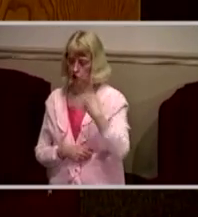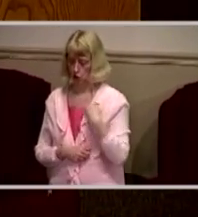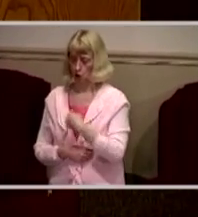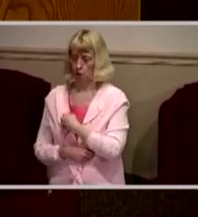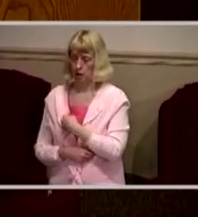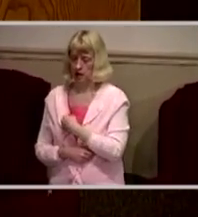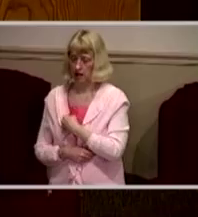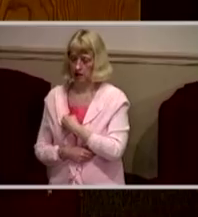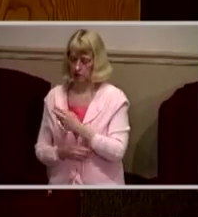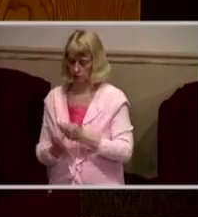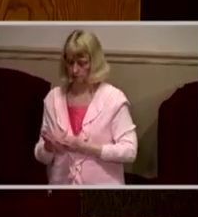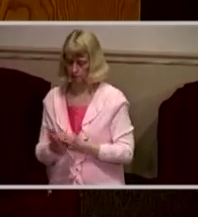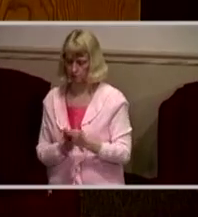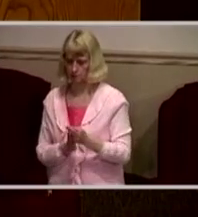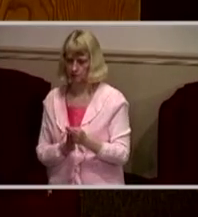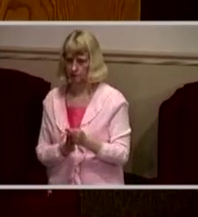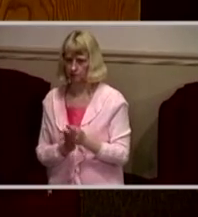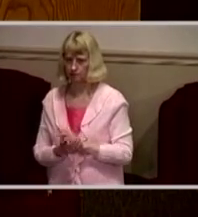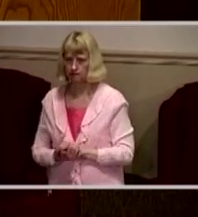are justified.